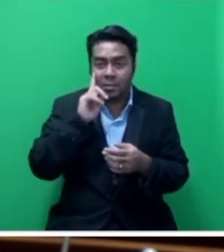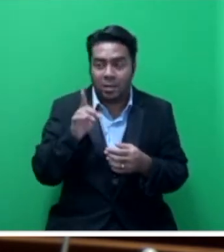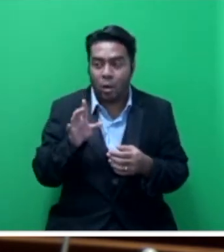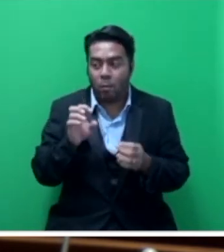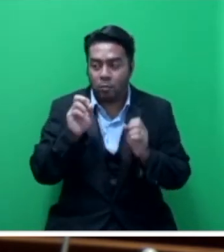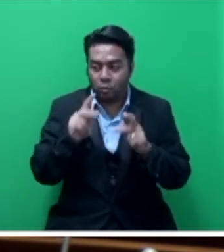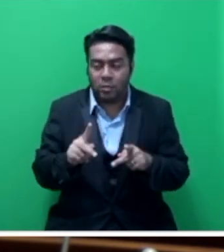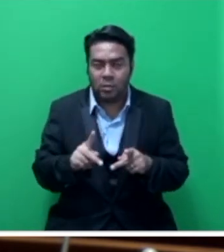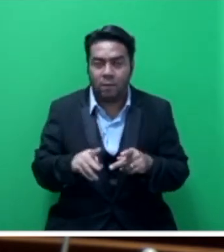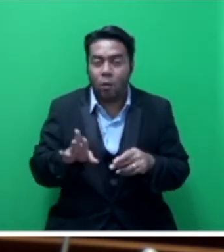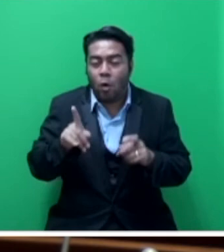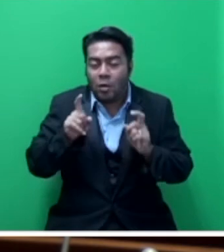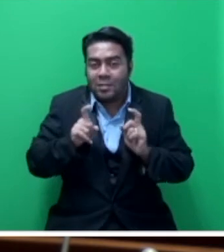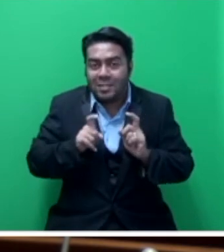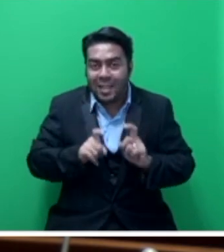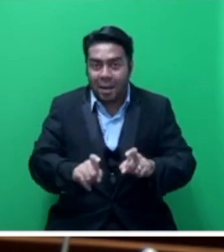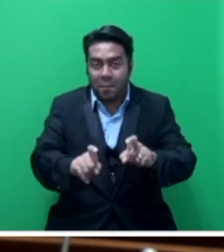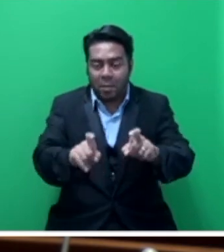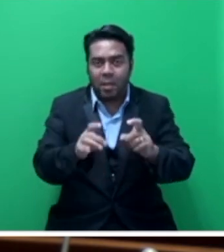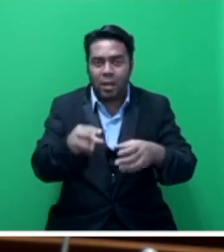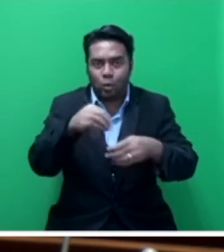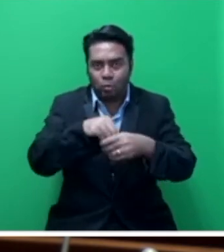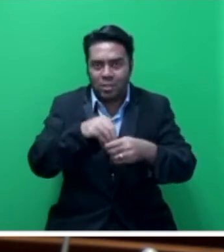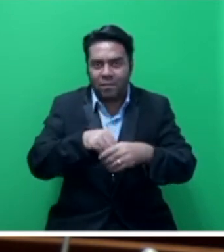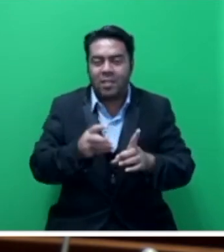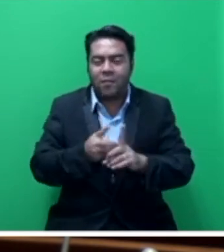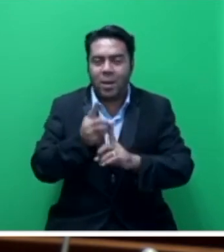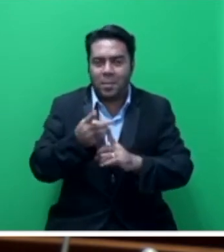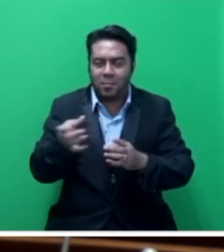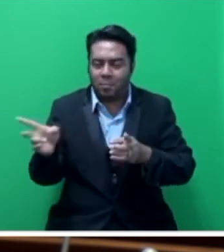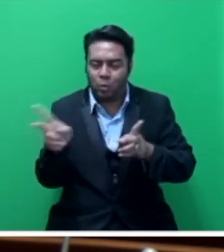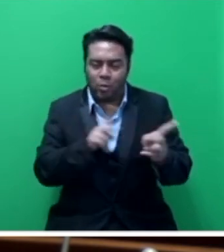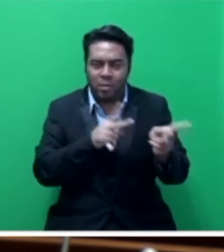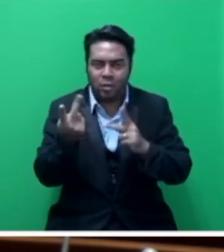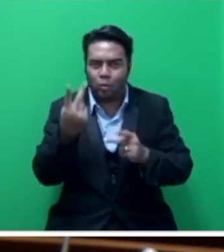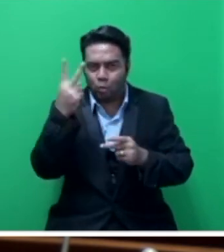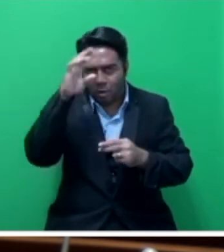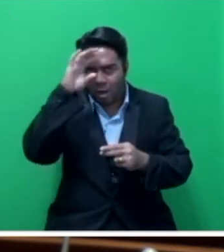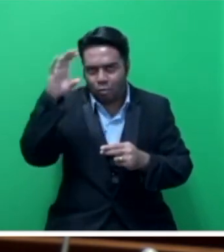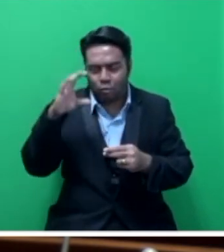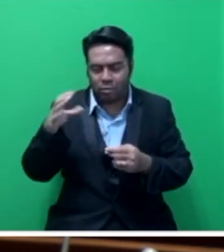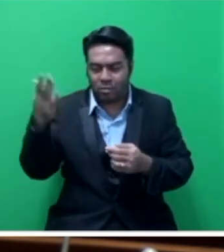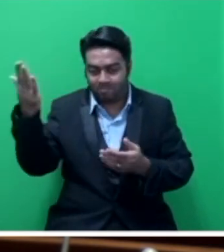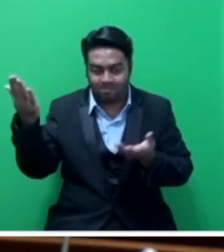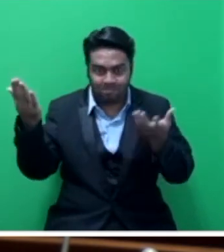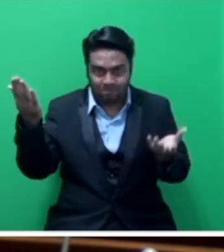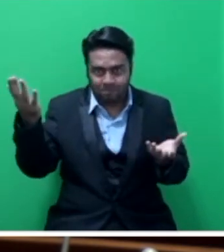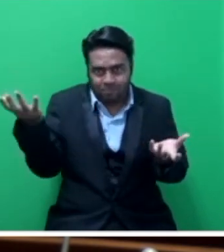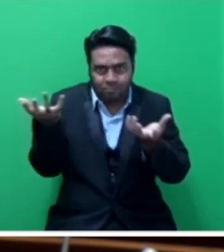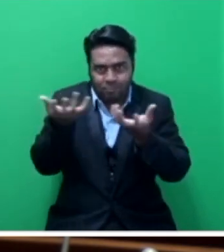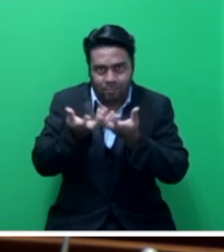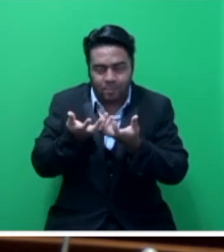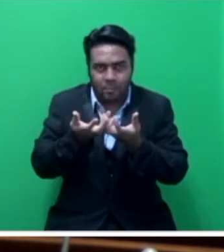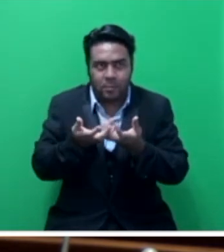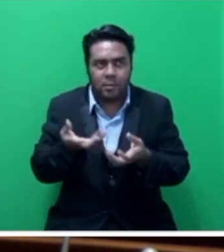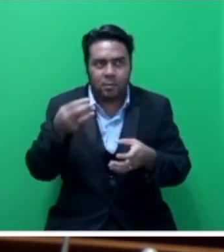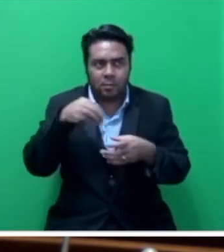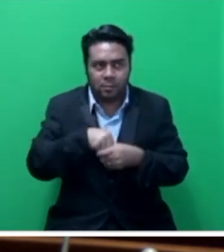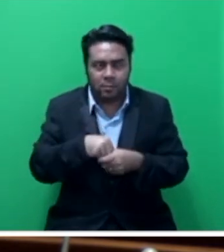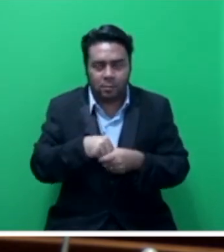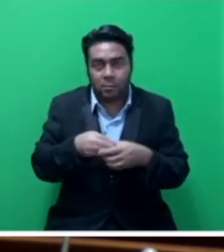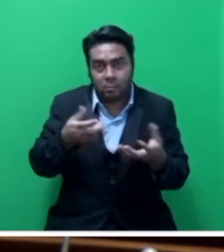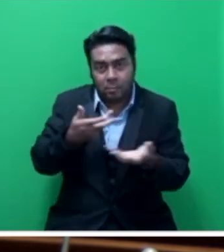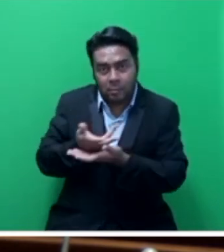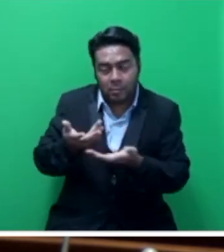for sustainable and inclusive development between the two countries. TIFA will provide a strategic framework and principles for dialogue